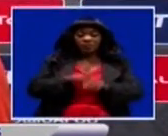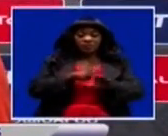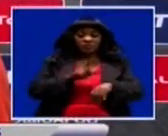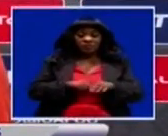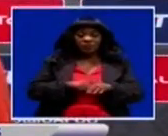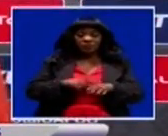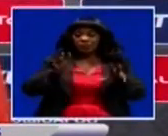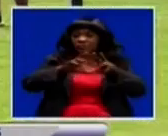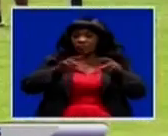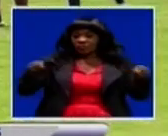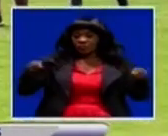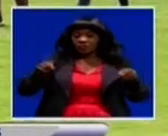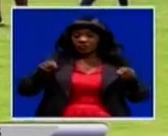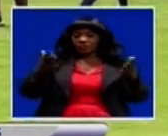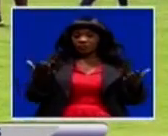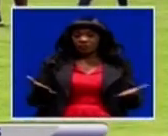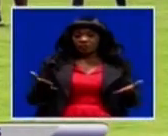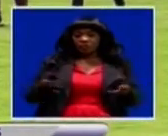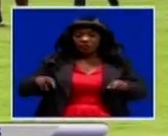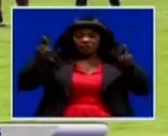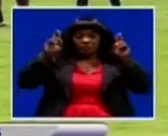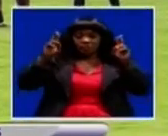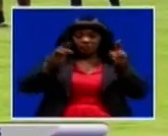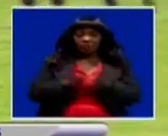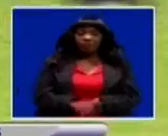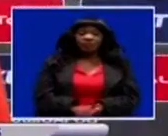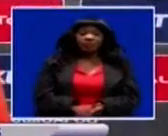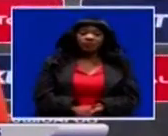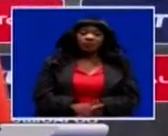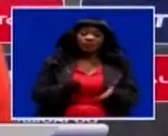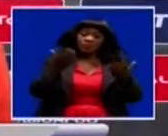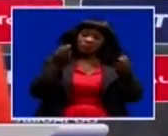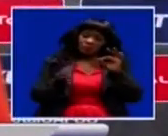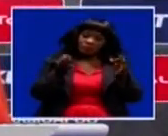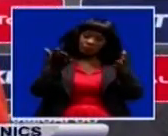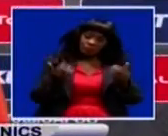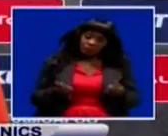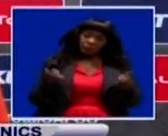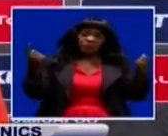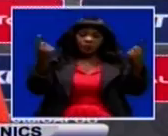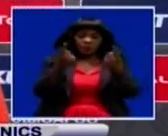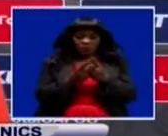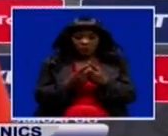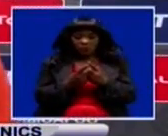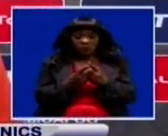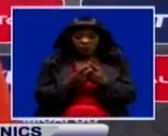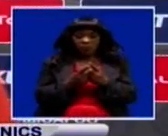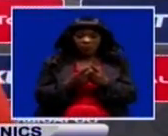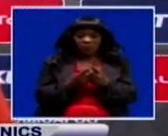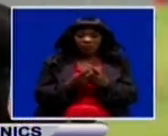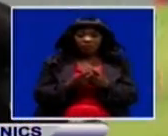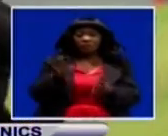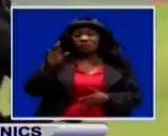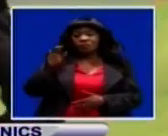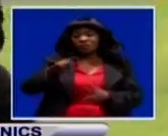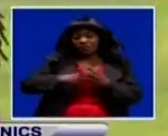You just play your cards right, that's all. I'm sure I would want to win so that you start on the better